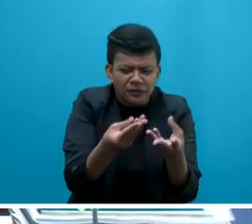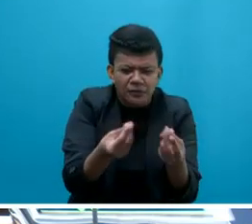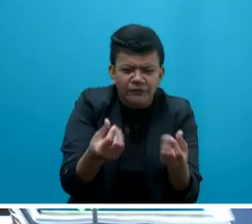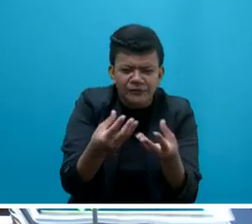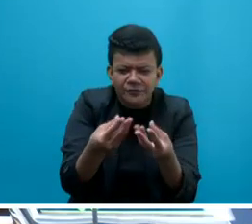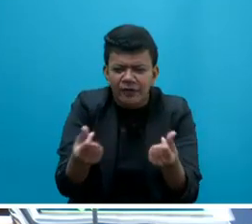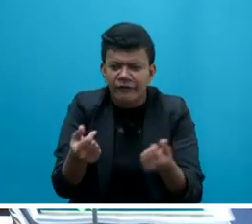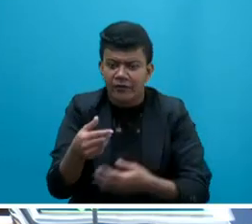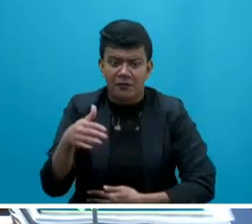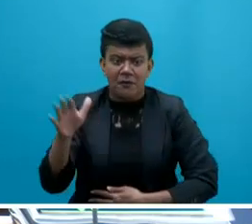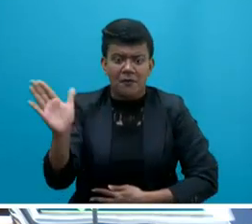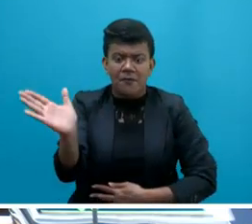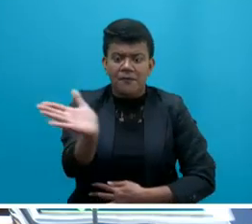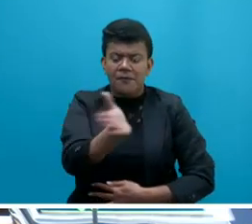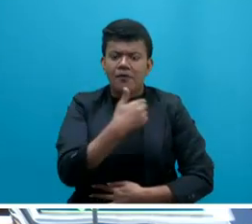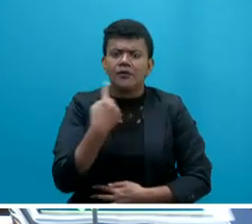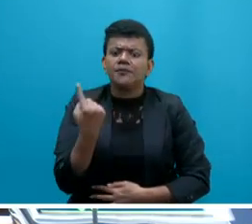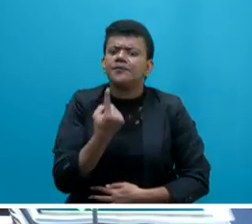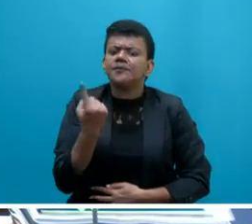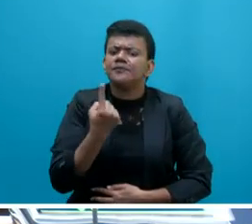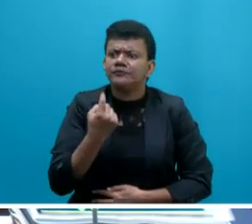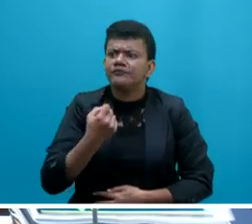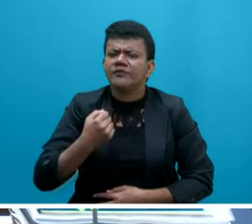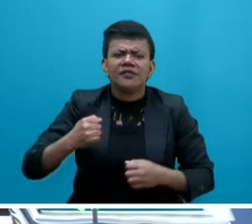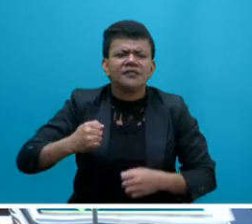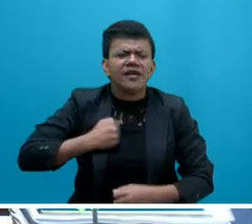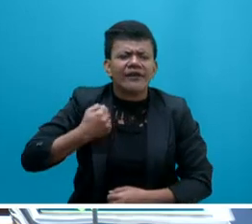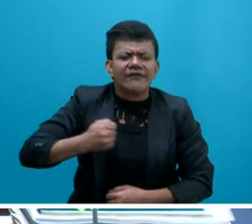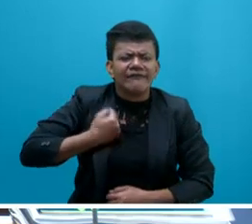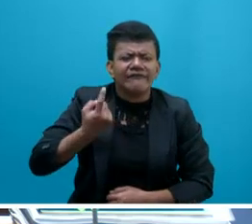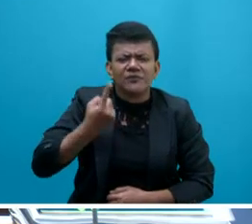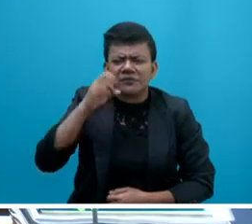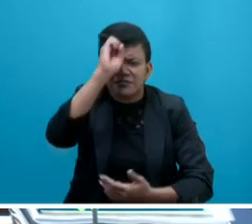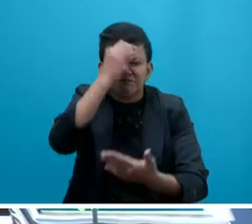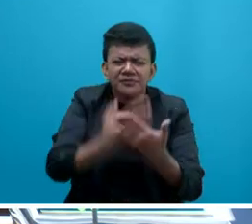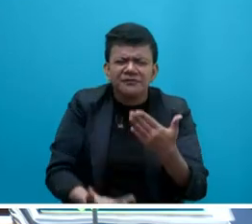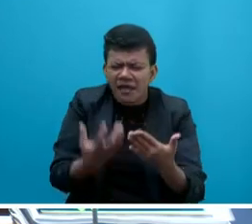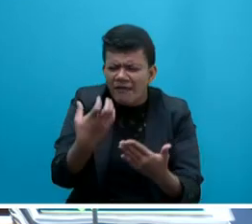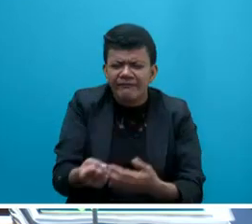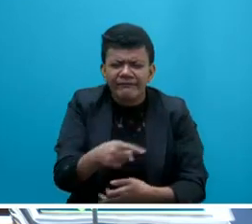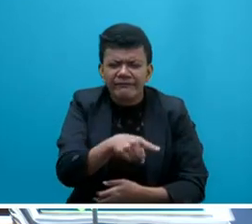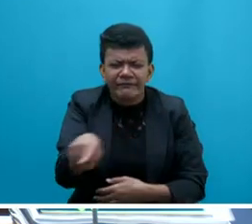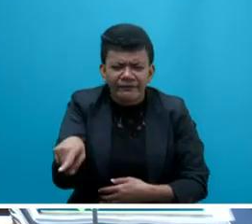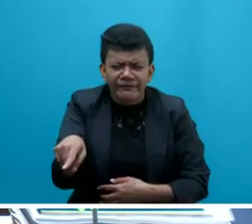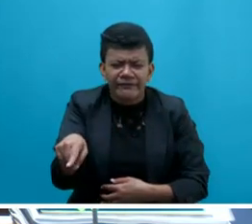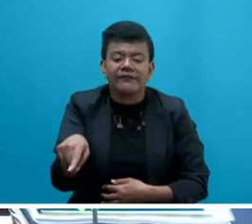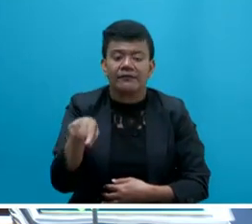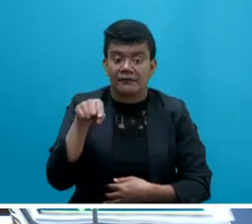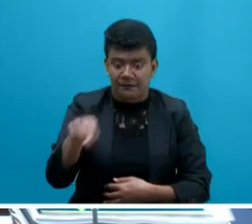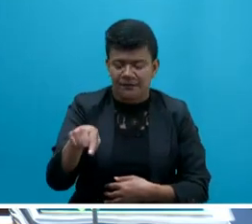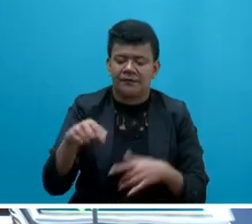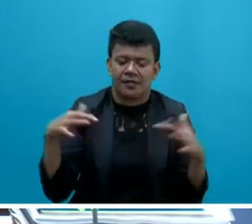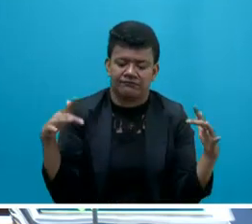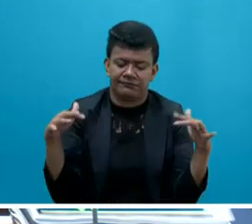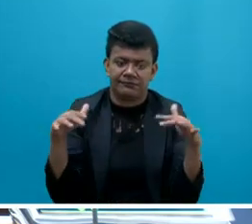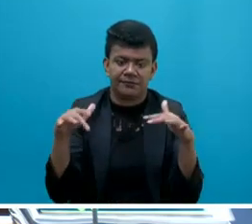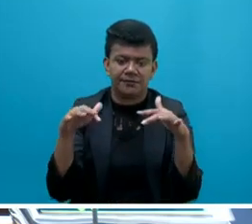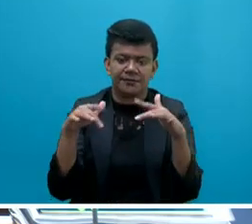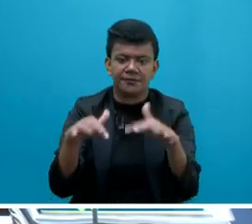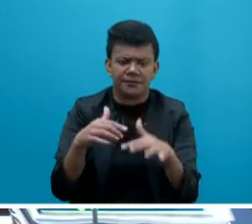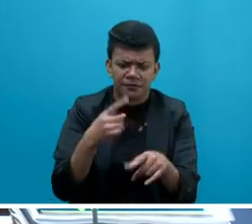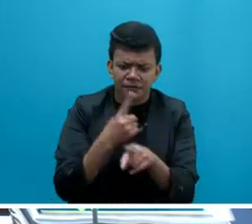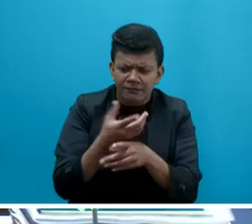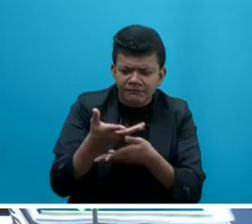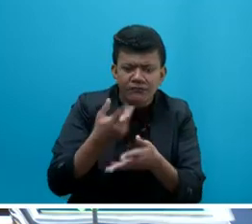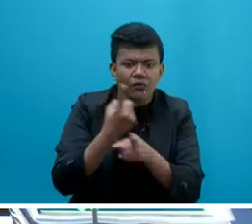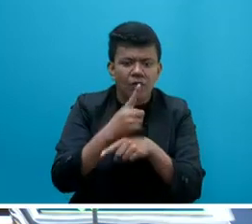and survivors who gave the drug situation a human face as they talked about the work that they are doing in